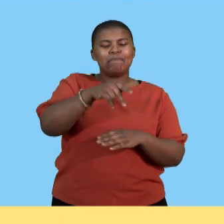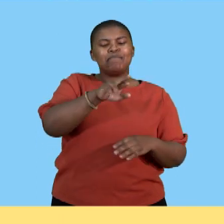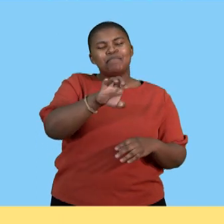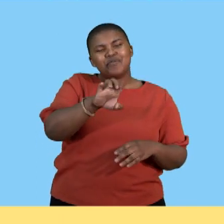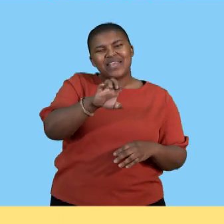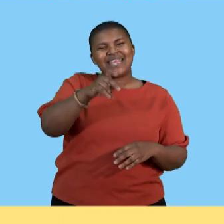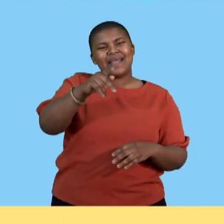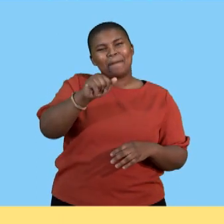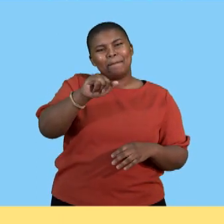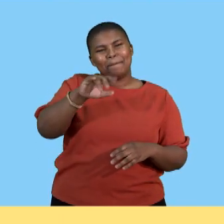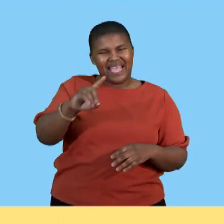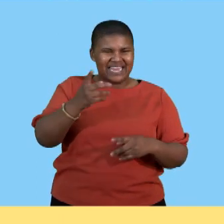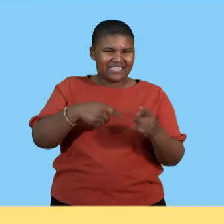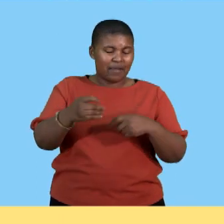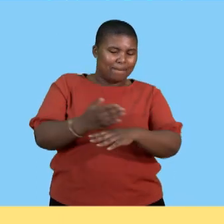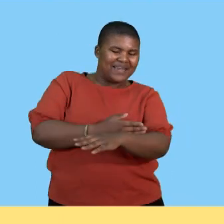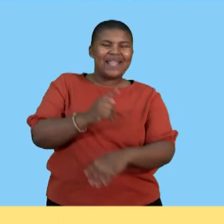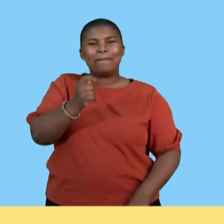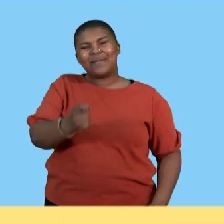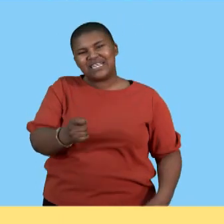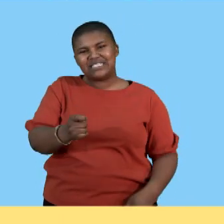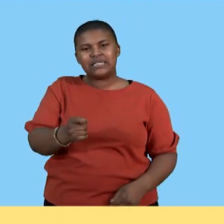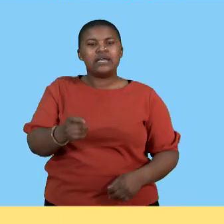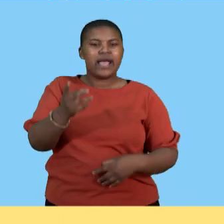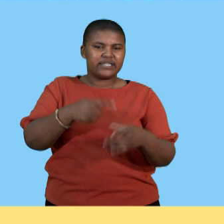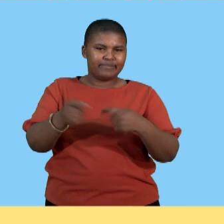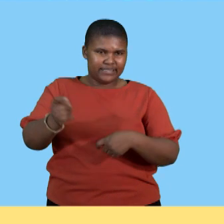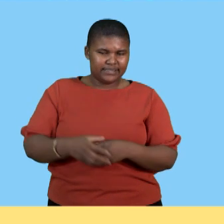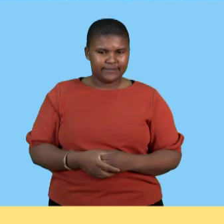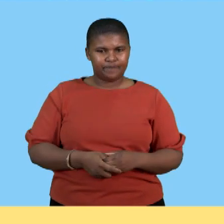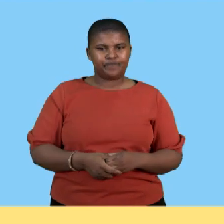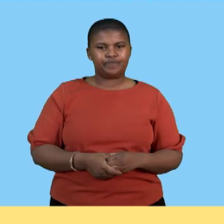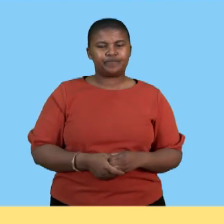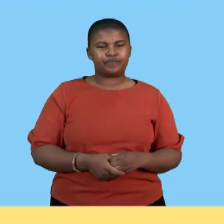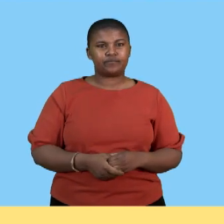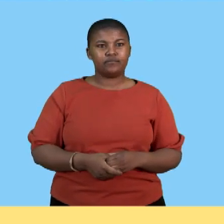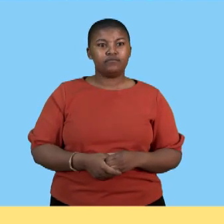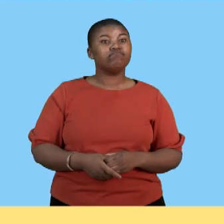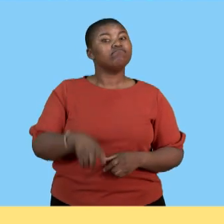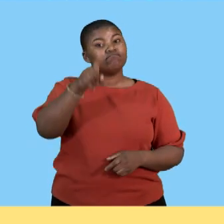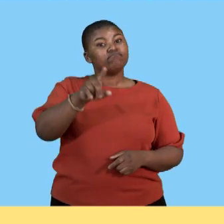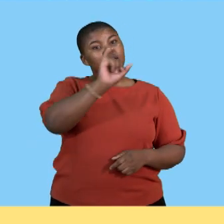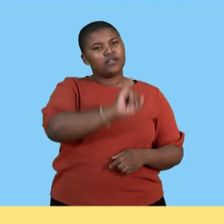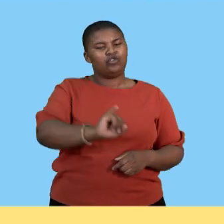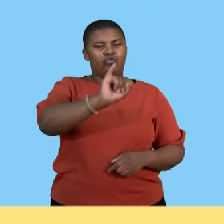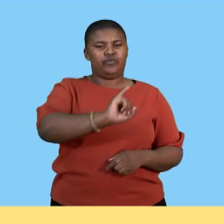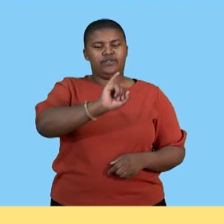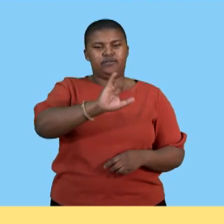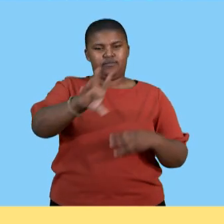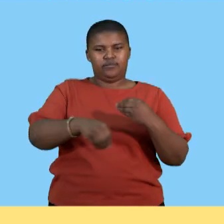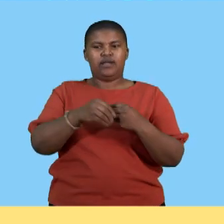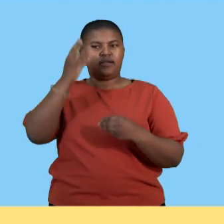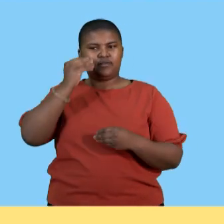prepaid expense. This is a prepaid expense. We then come to our insurance. Then we